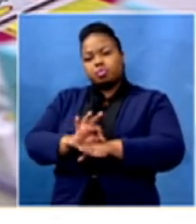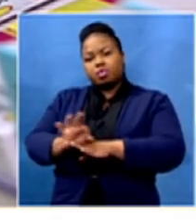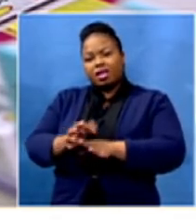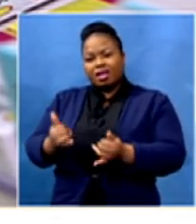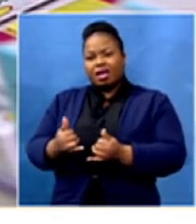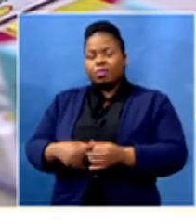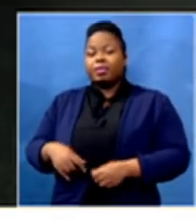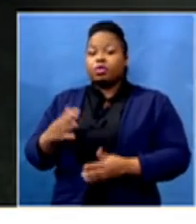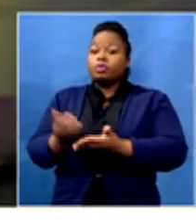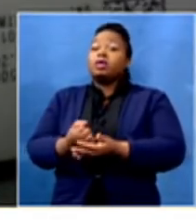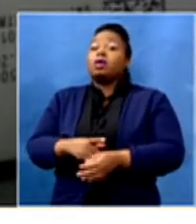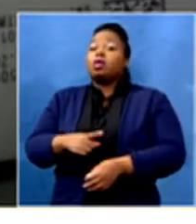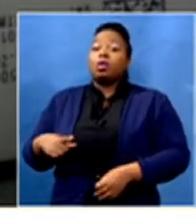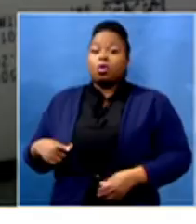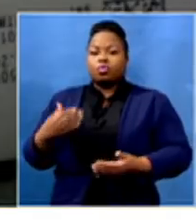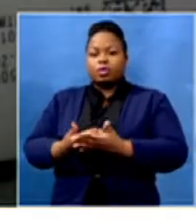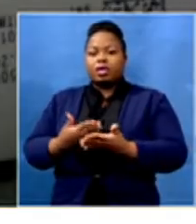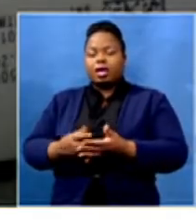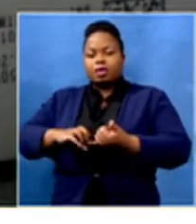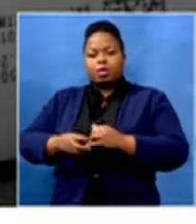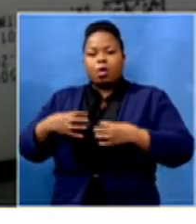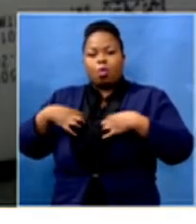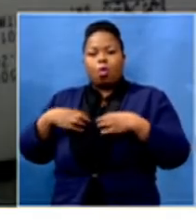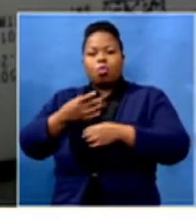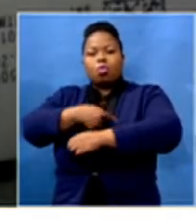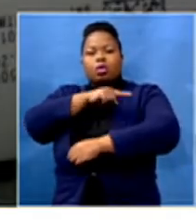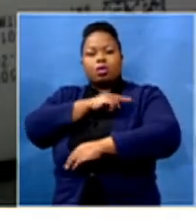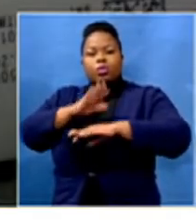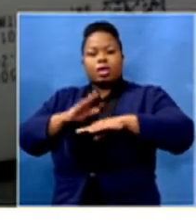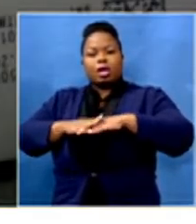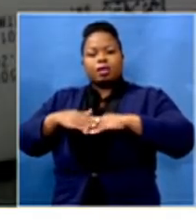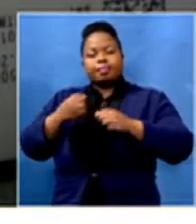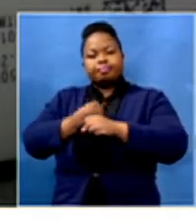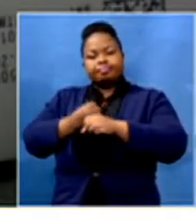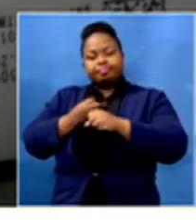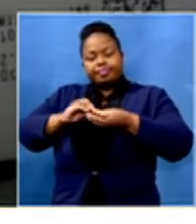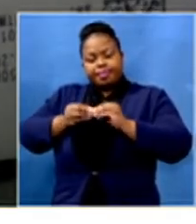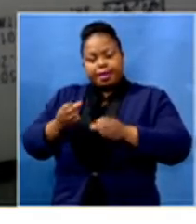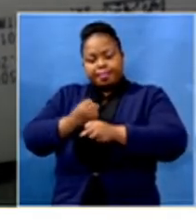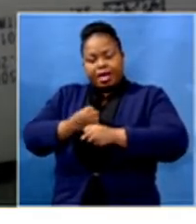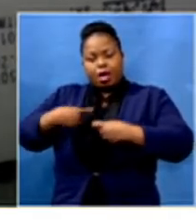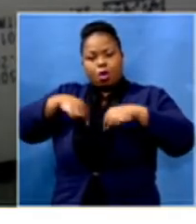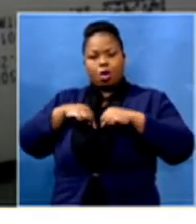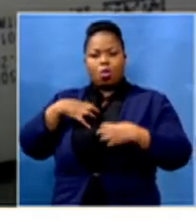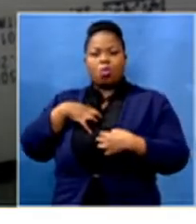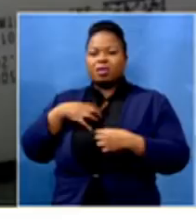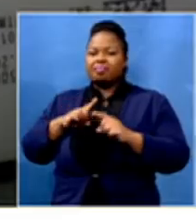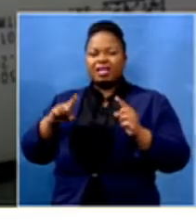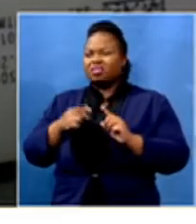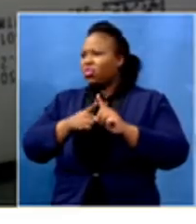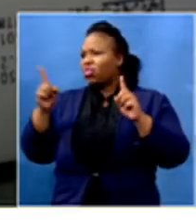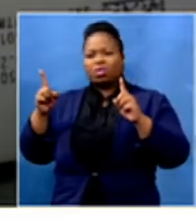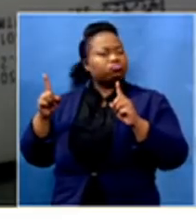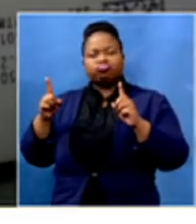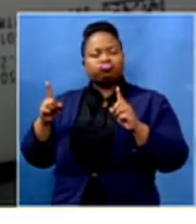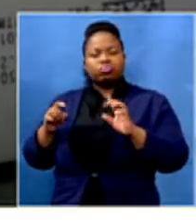take us a while to be able to build our own capacity to a point where we can do our own manufacturing. However, that doesn't derail us because we